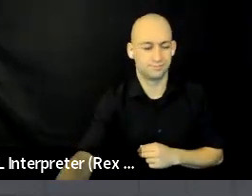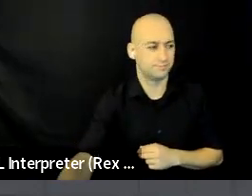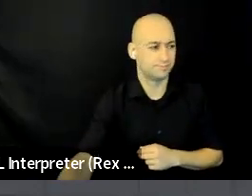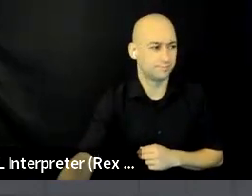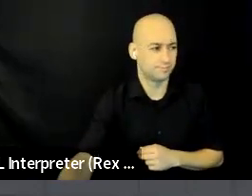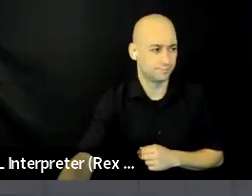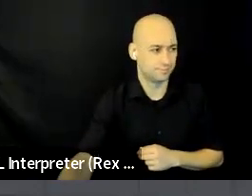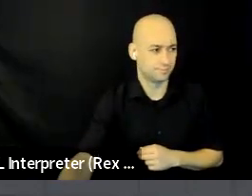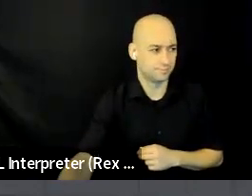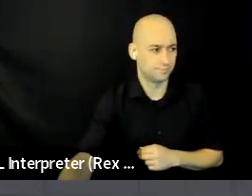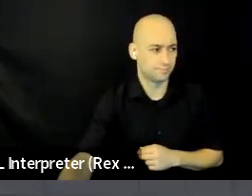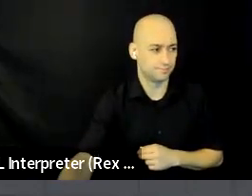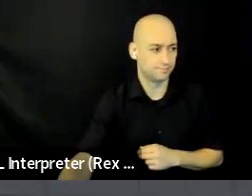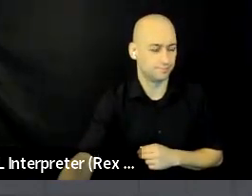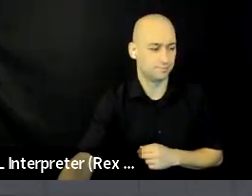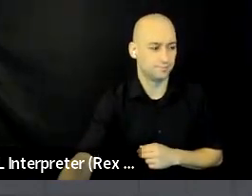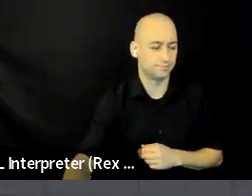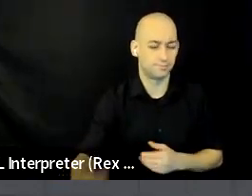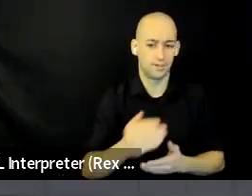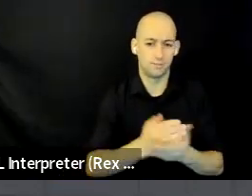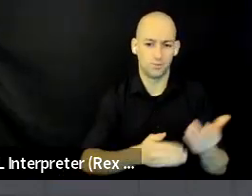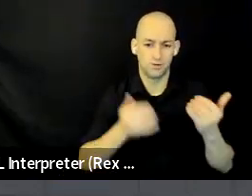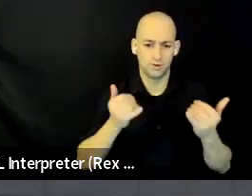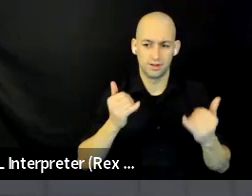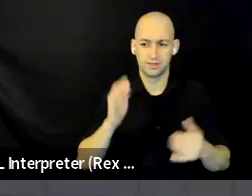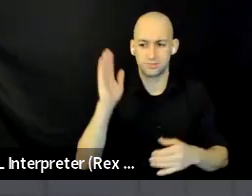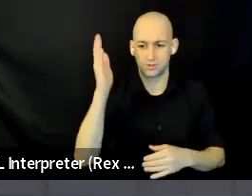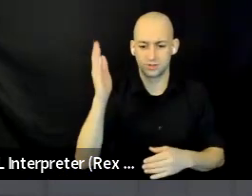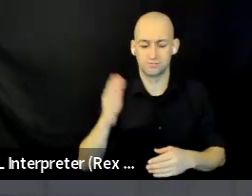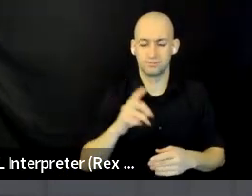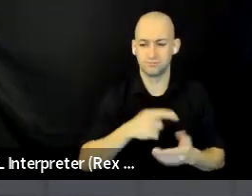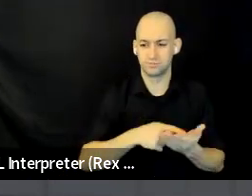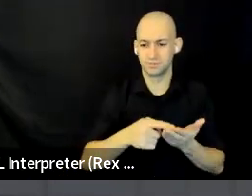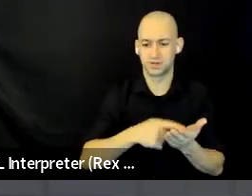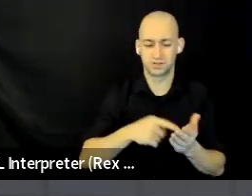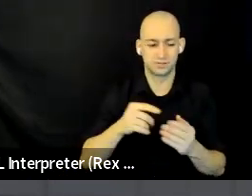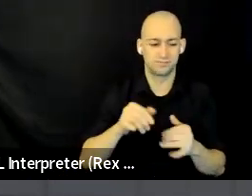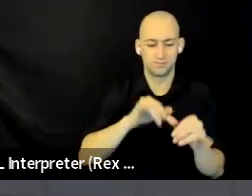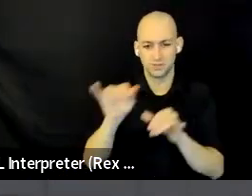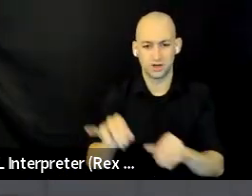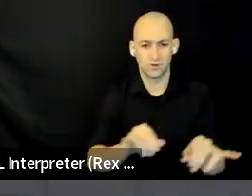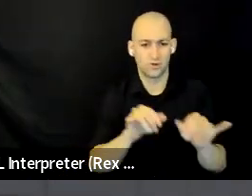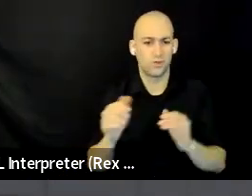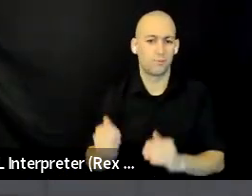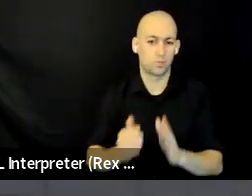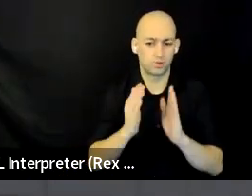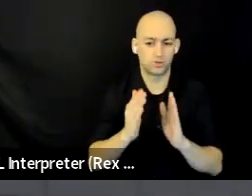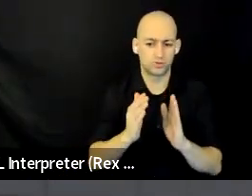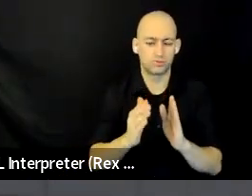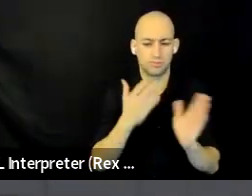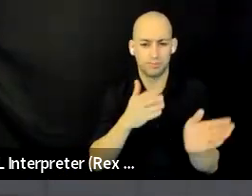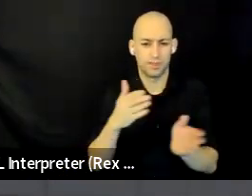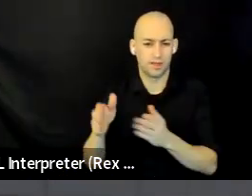All right, so as part of today's presentation, I'm going to discuss our general approach to CSIS, including our plan to work with partners and